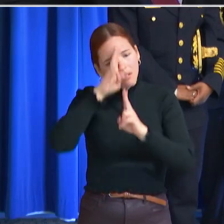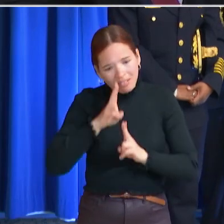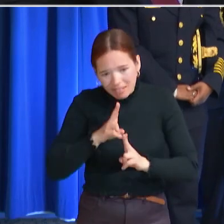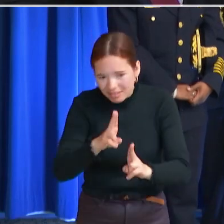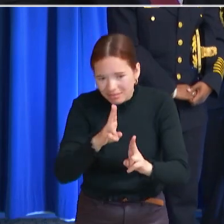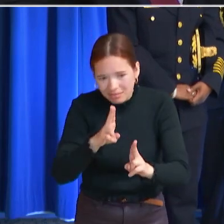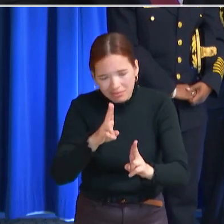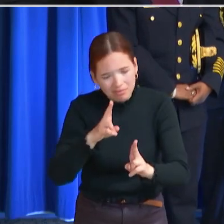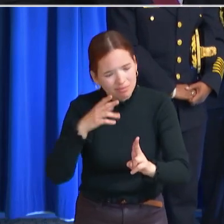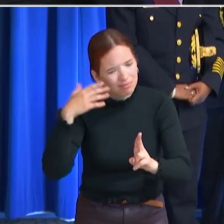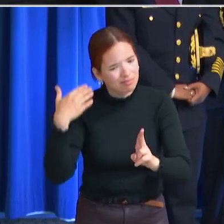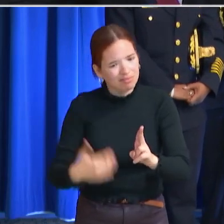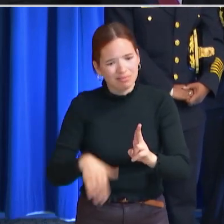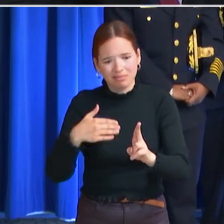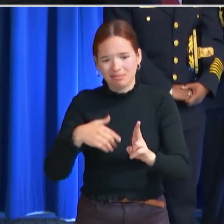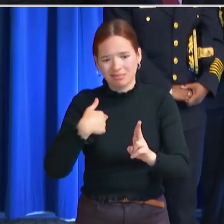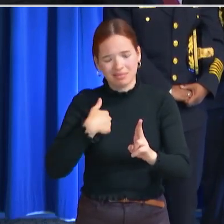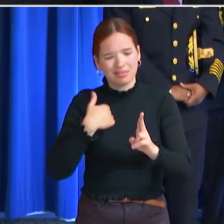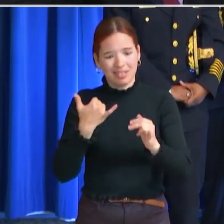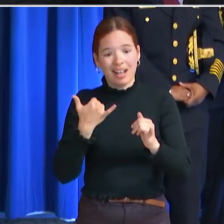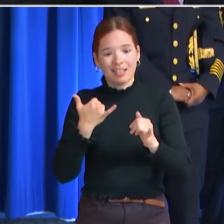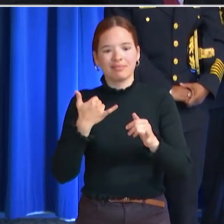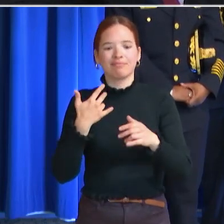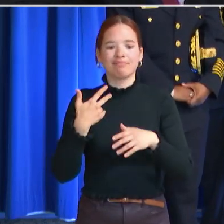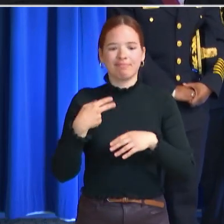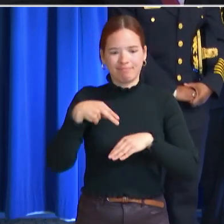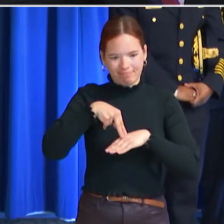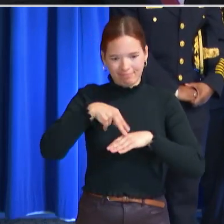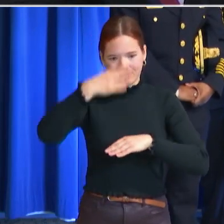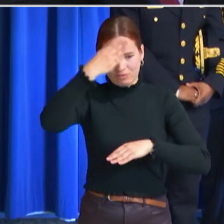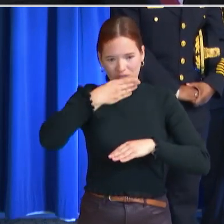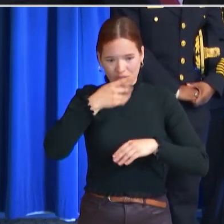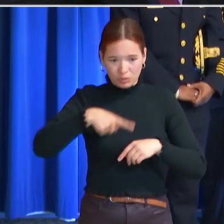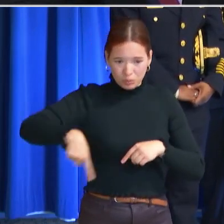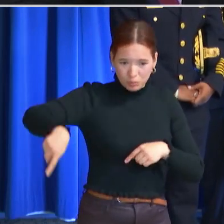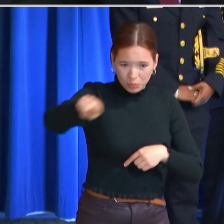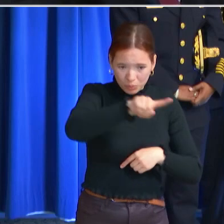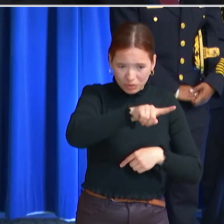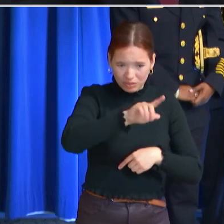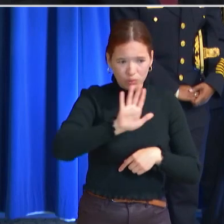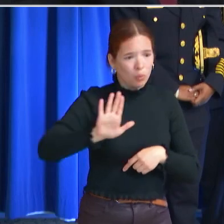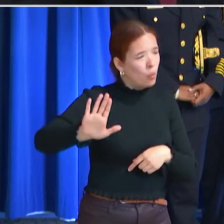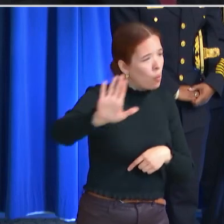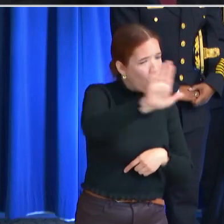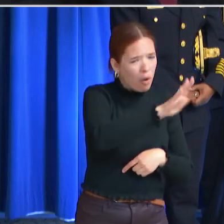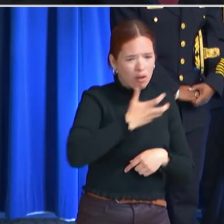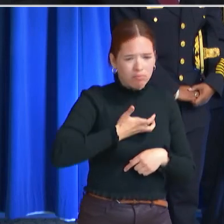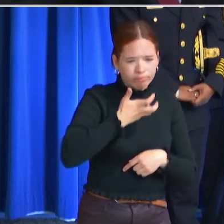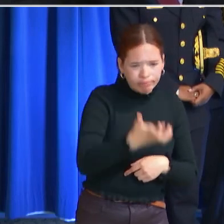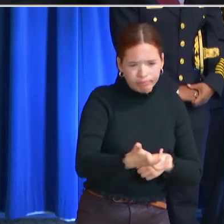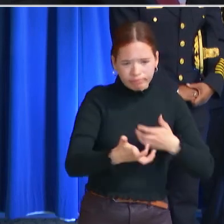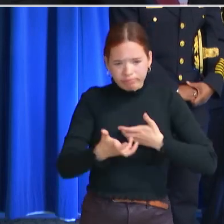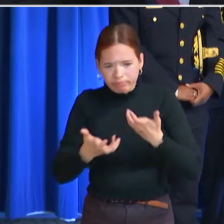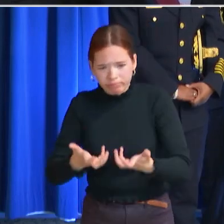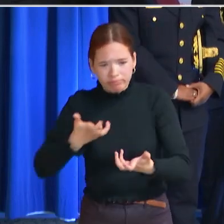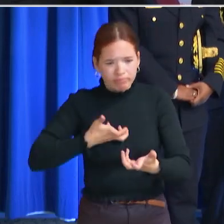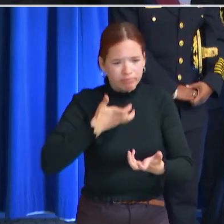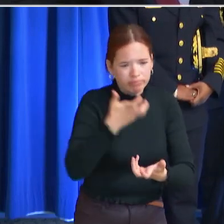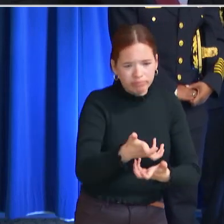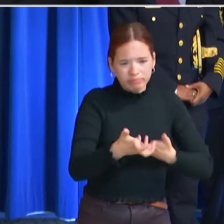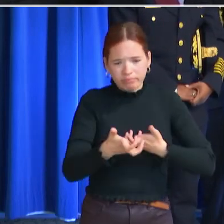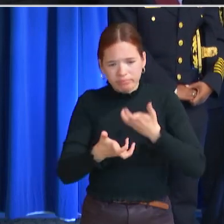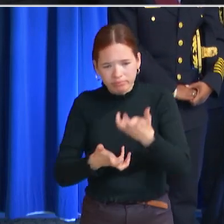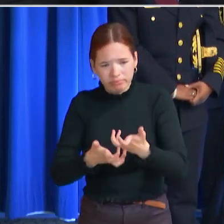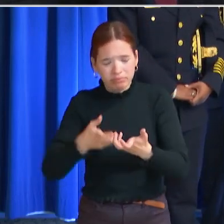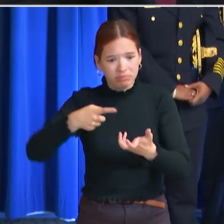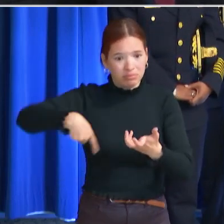as chief, I stood before our communities, bared my soul, and told my story. All of us have stories. I talked about my